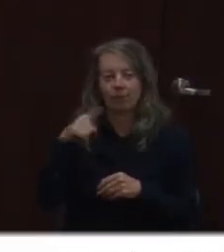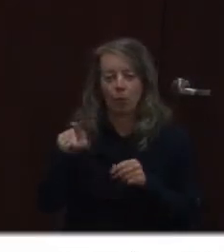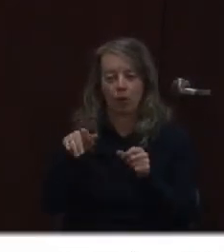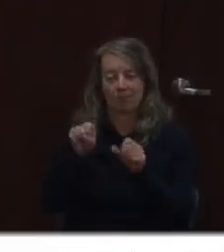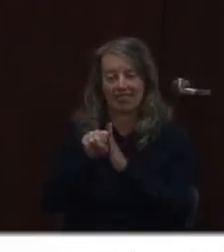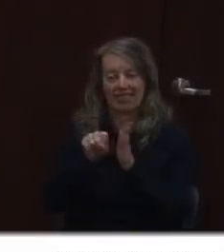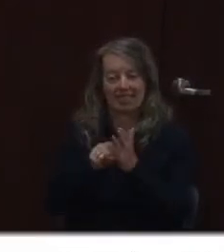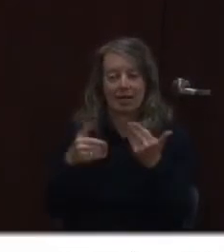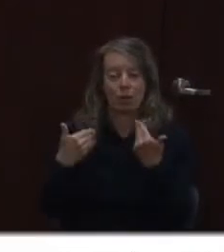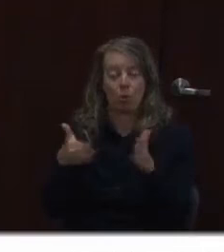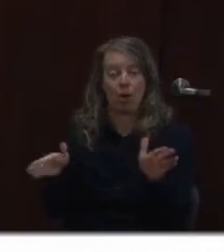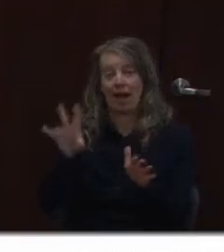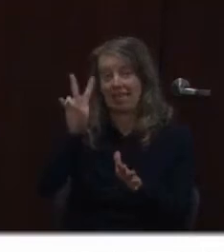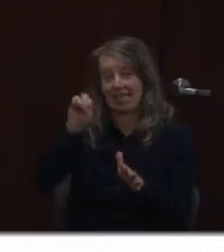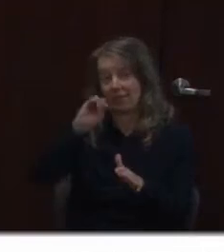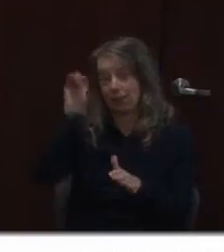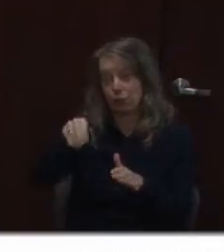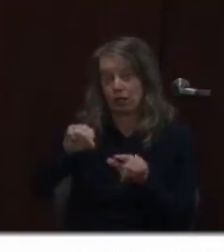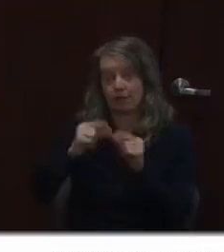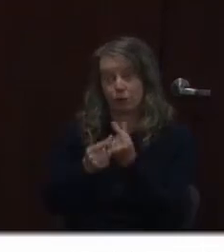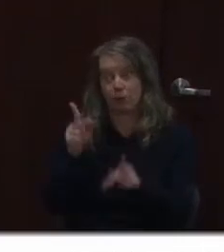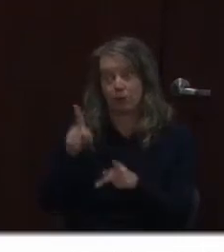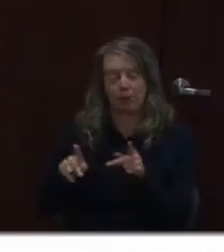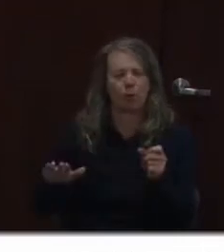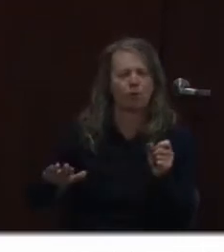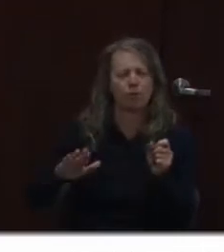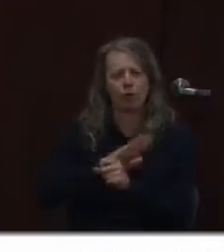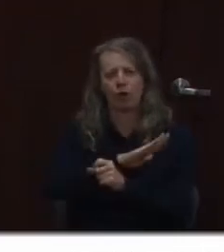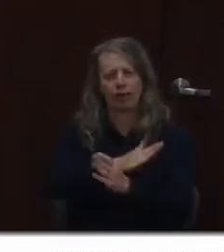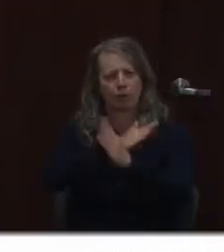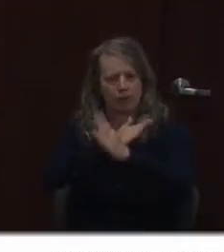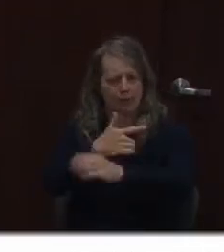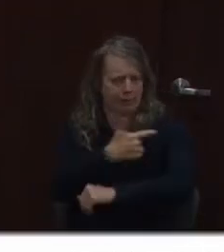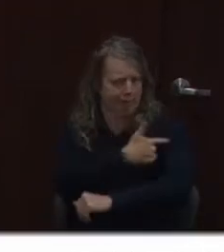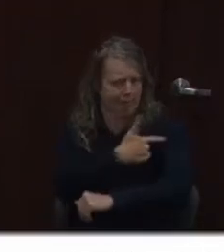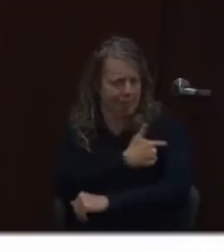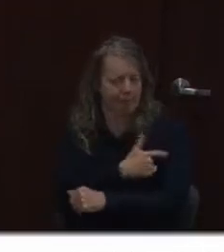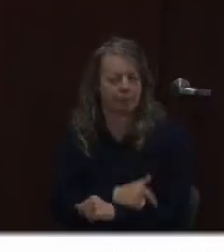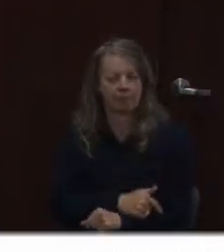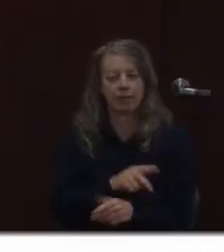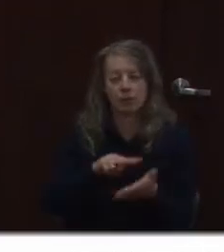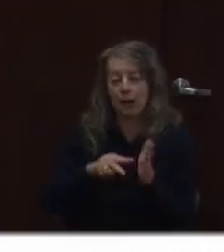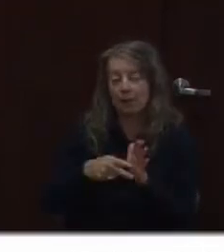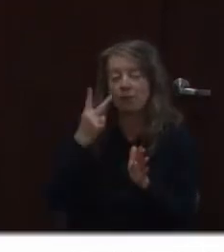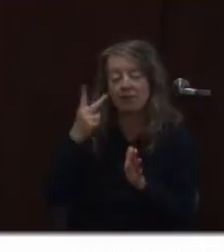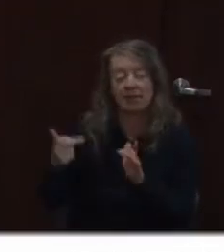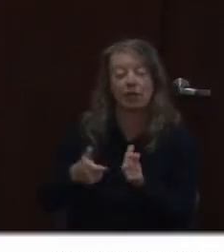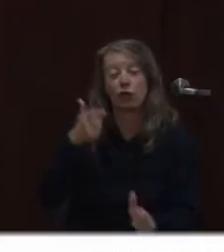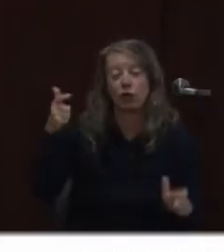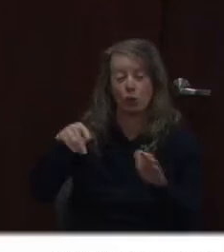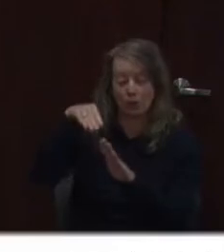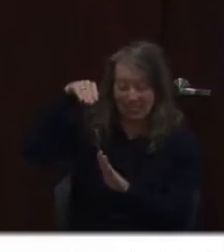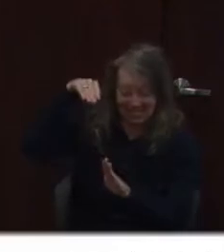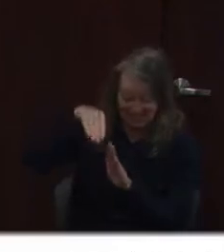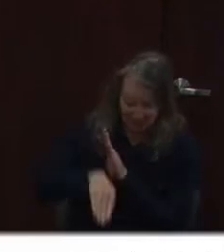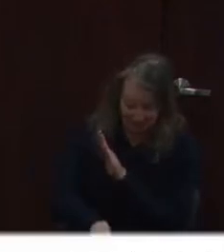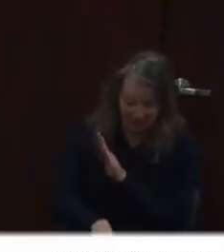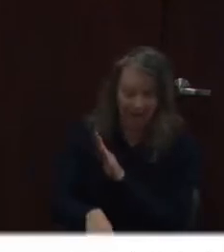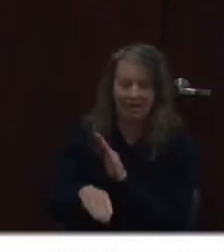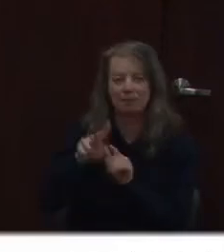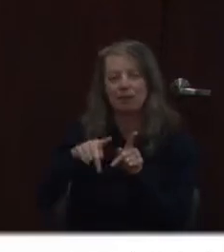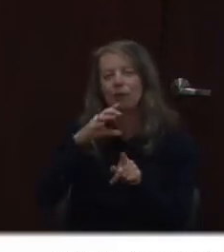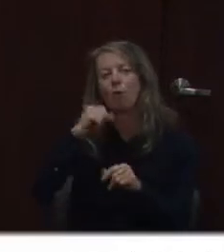of this group being fully vaccinated. And as a result, we have seen a dramatic decline in the new cases among that